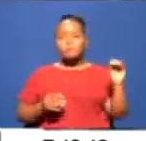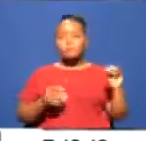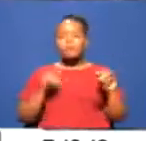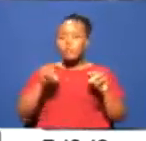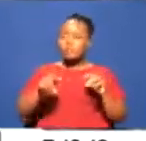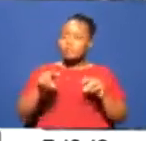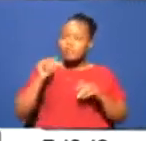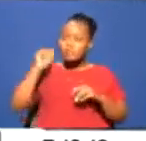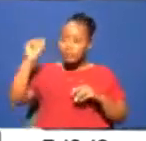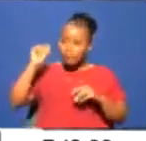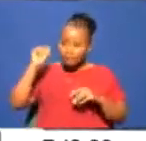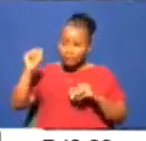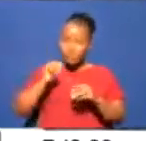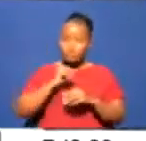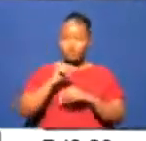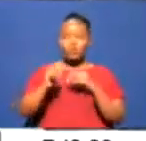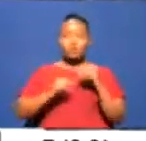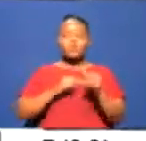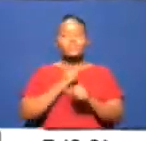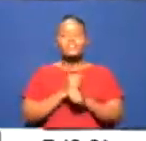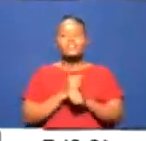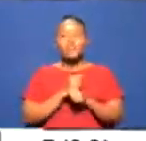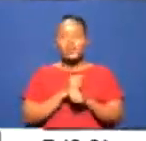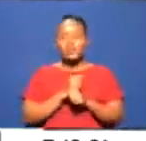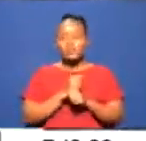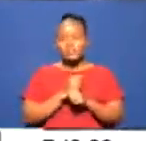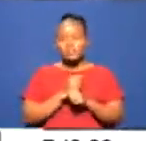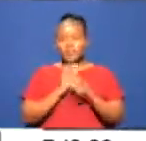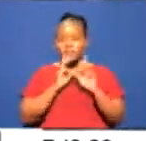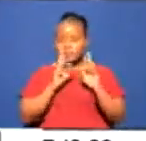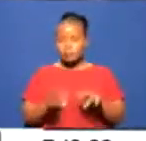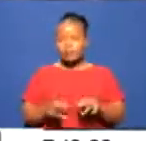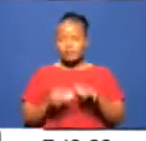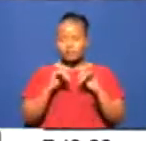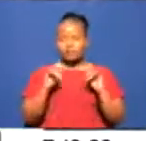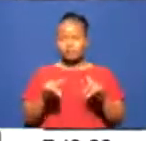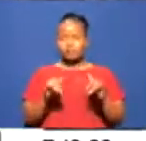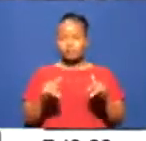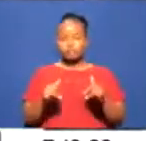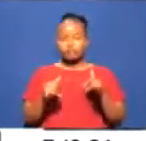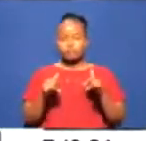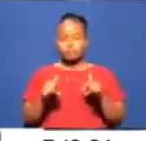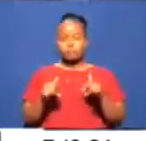Juni Karisa Mbele nikiripotia Dira ya Magwiji kutoka kaunti ya Mombasa.